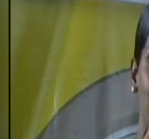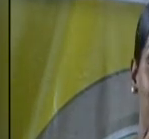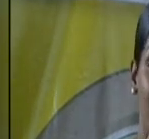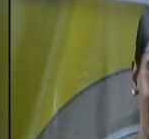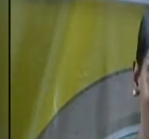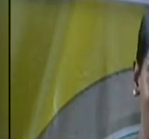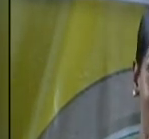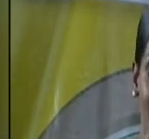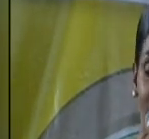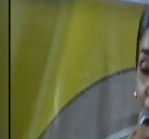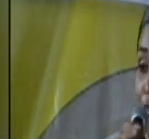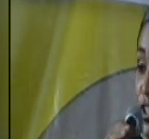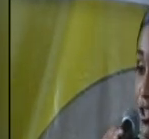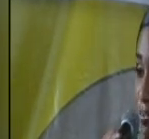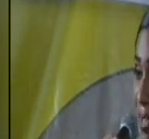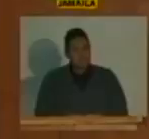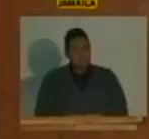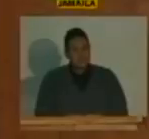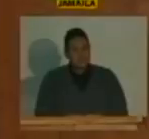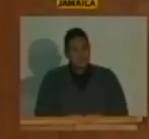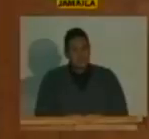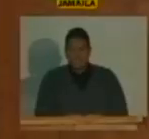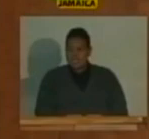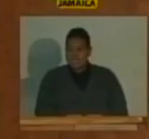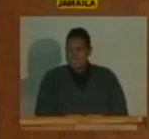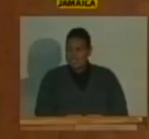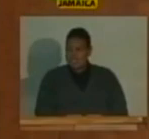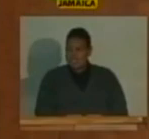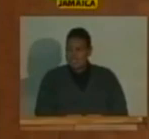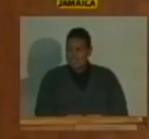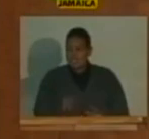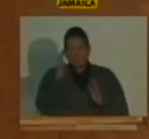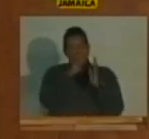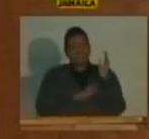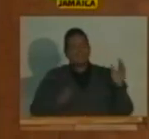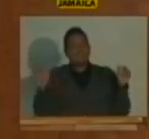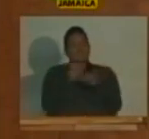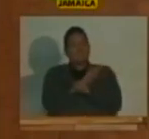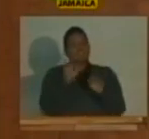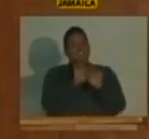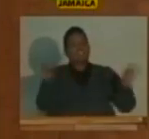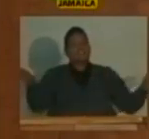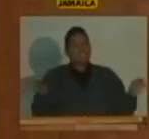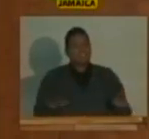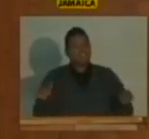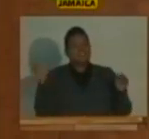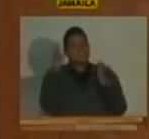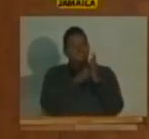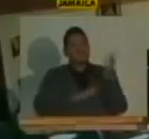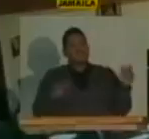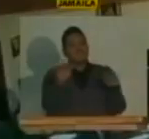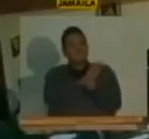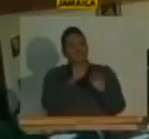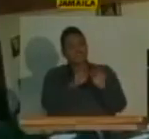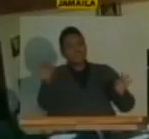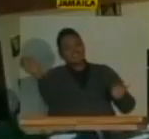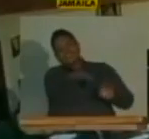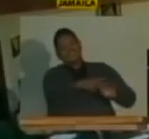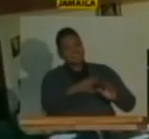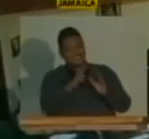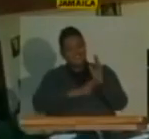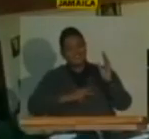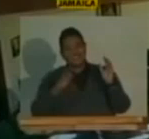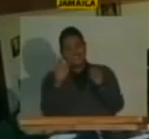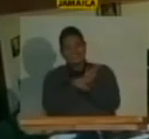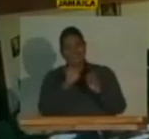Minister Lisa Hanna a Jezebel as the House debated an increase in the national minimum wage. On Wednesday,